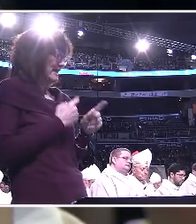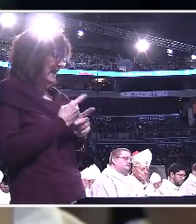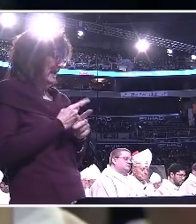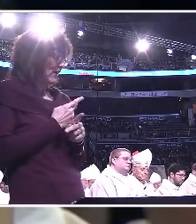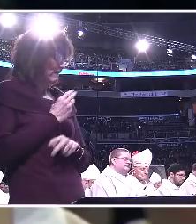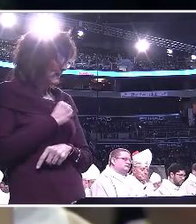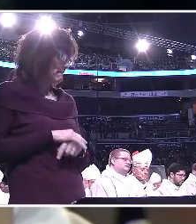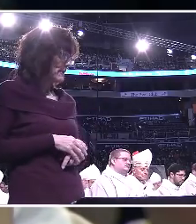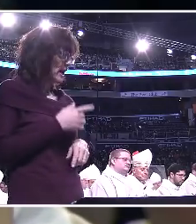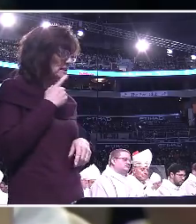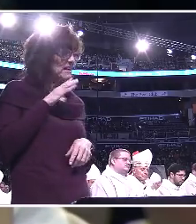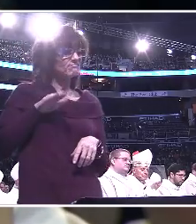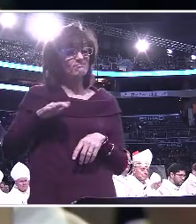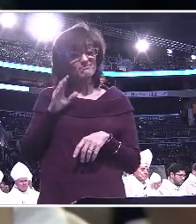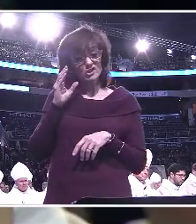"Sir,"